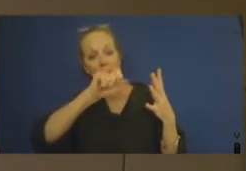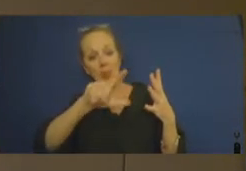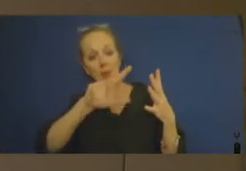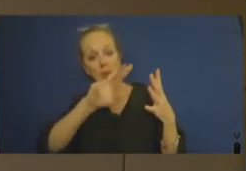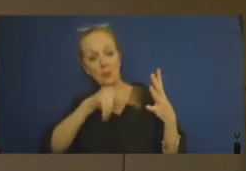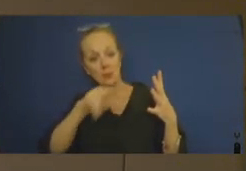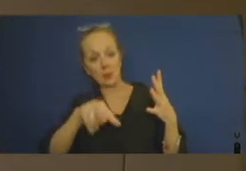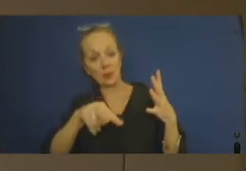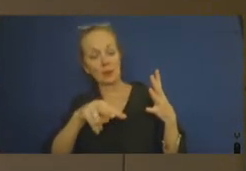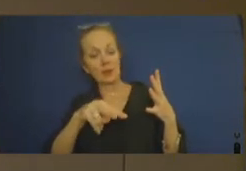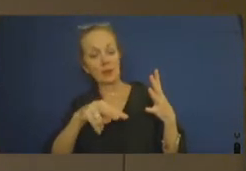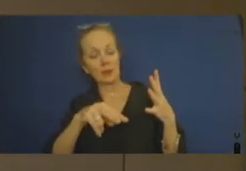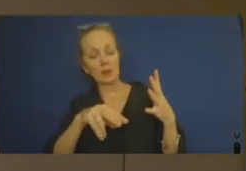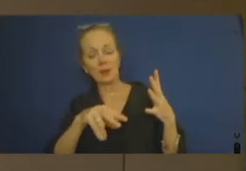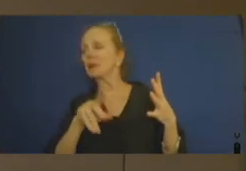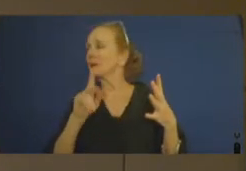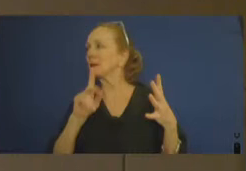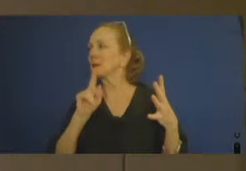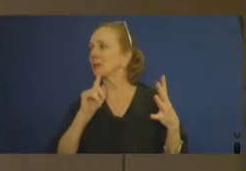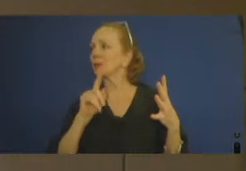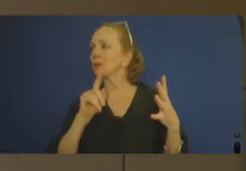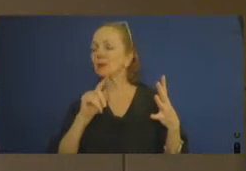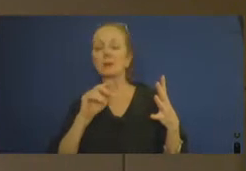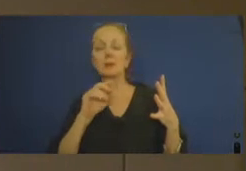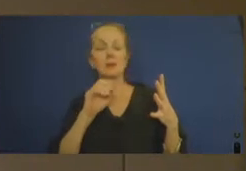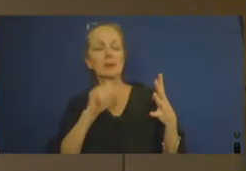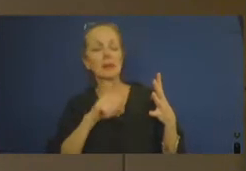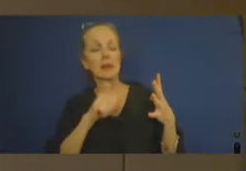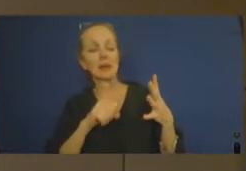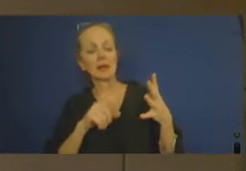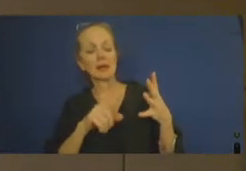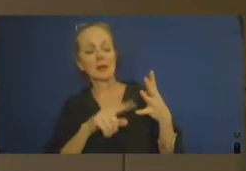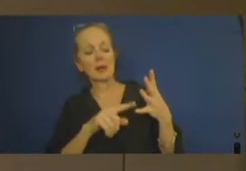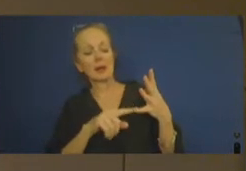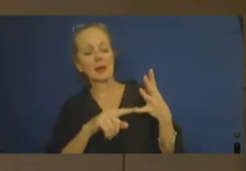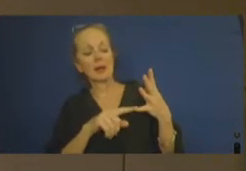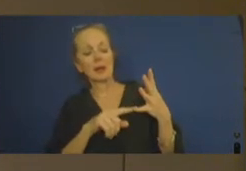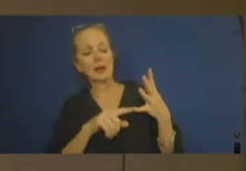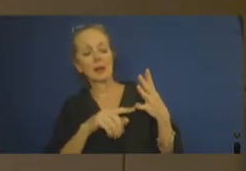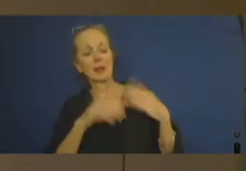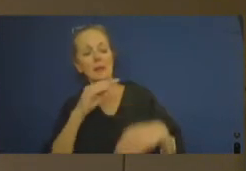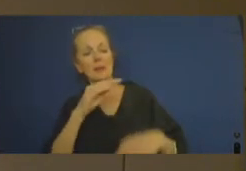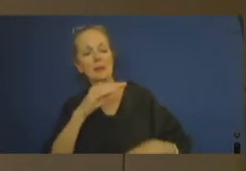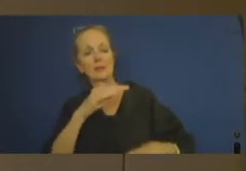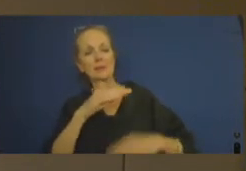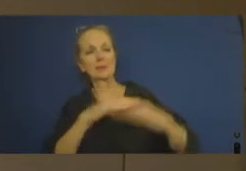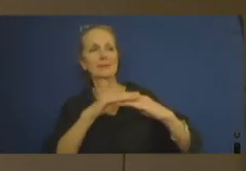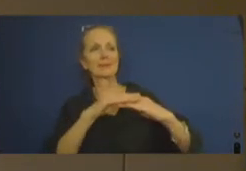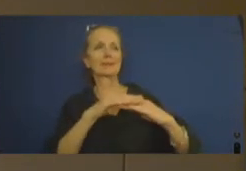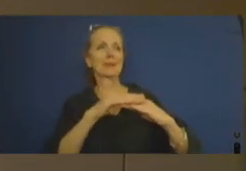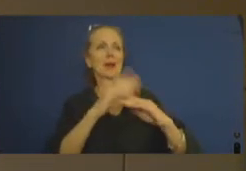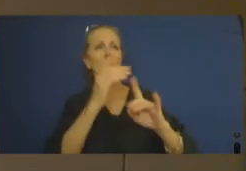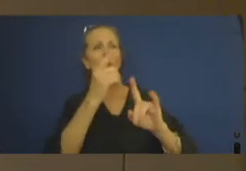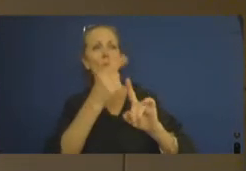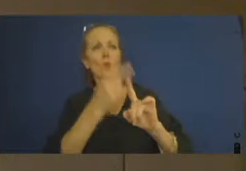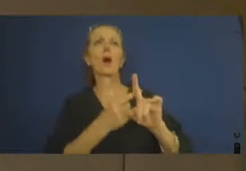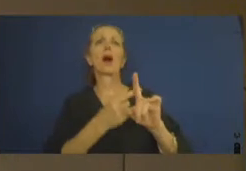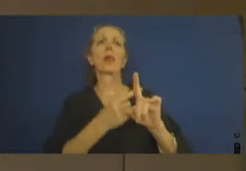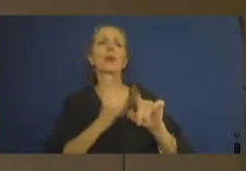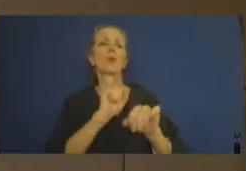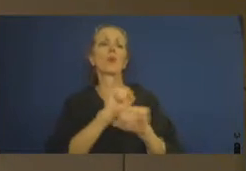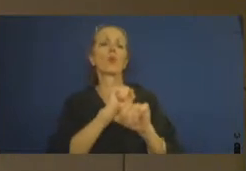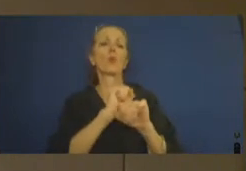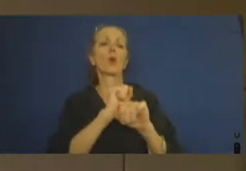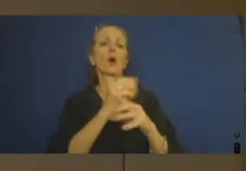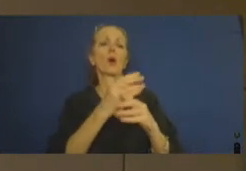April 22nd. Sure. And that gives them the maximum amount of, well, not maximum, but gives them a month to work through this. And it's